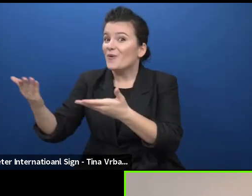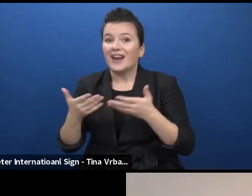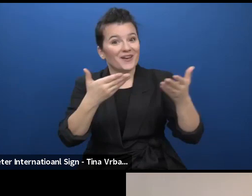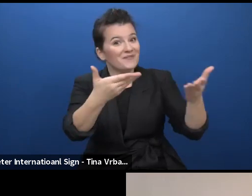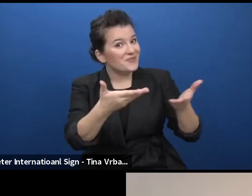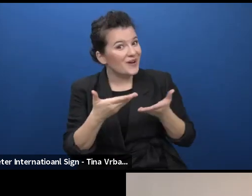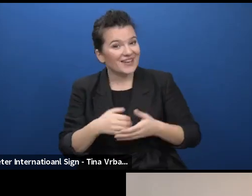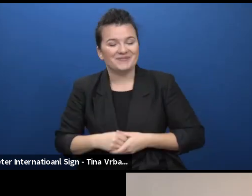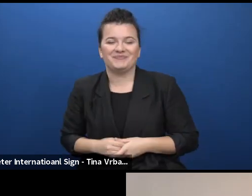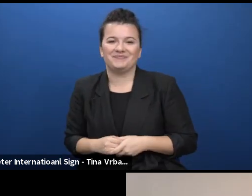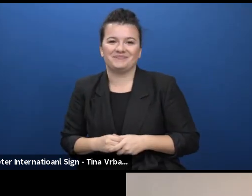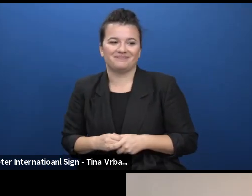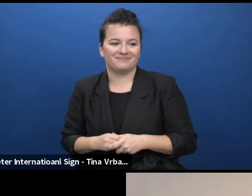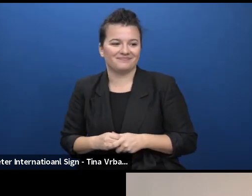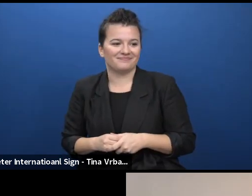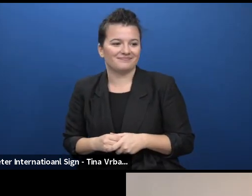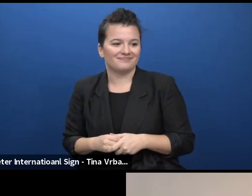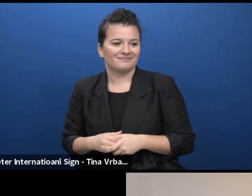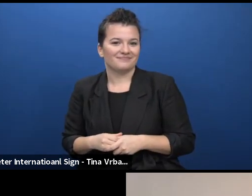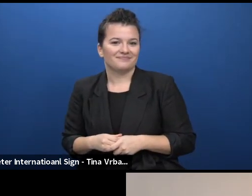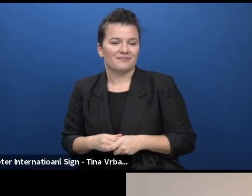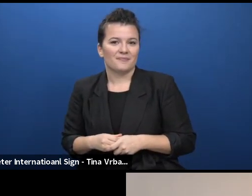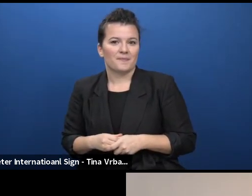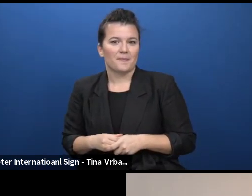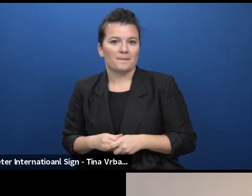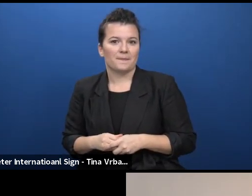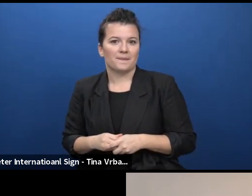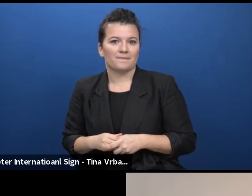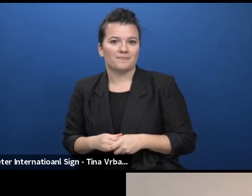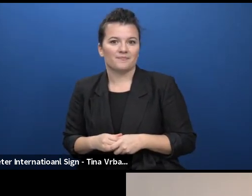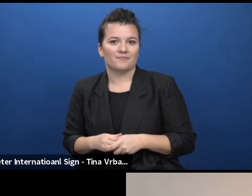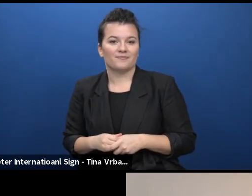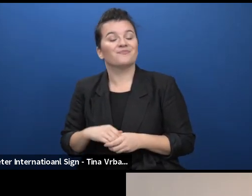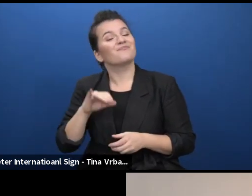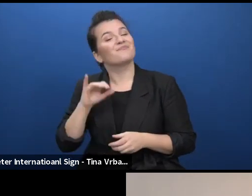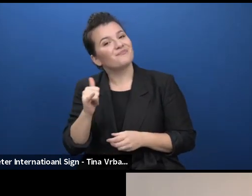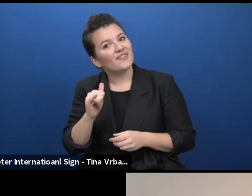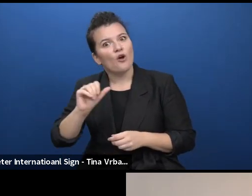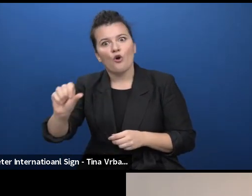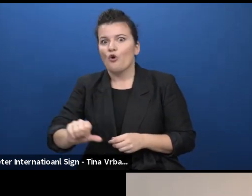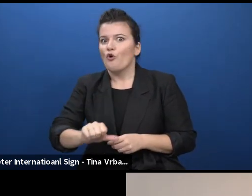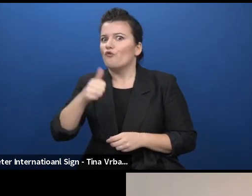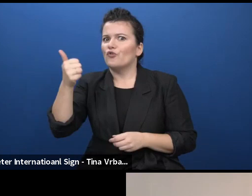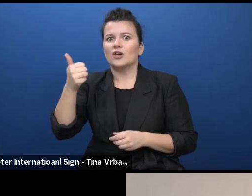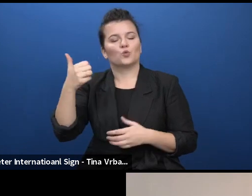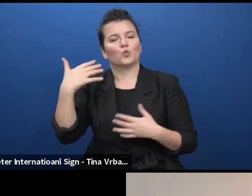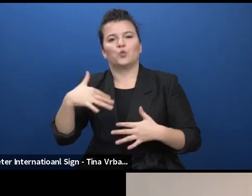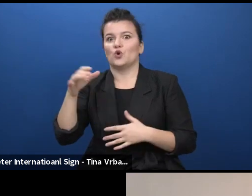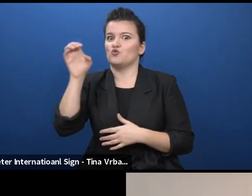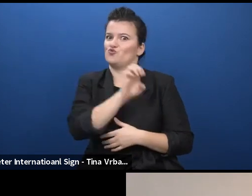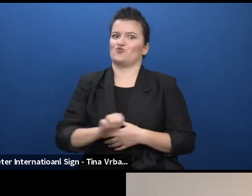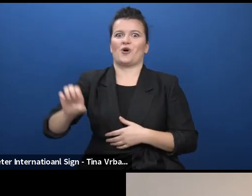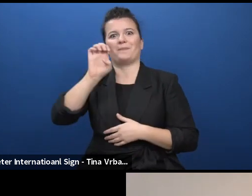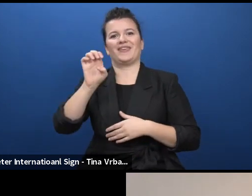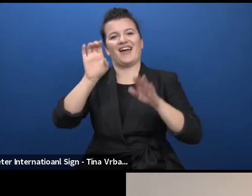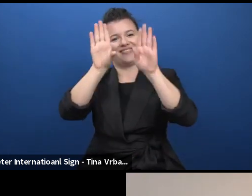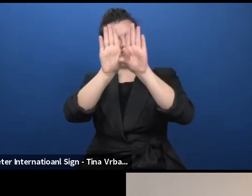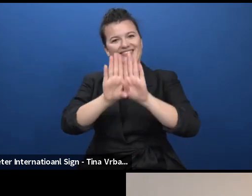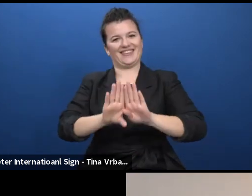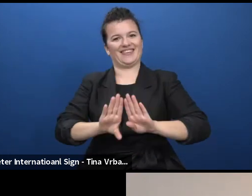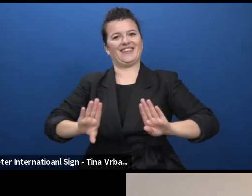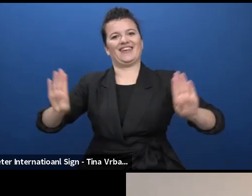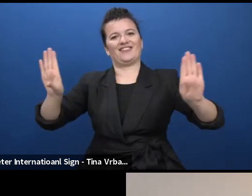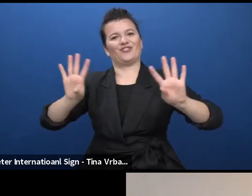So this is the first European Theatre Forum performing arts in